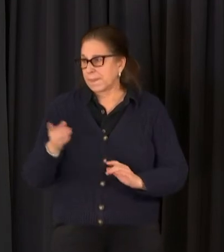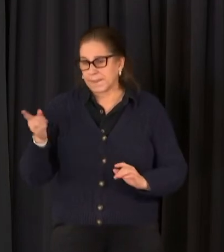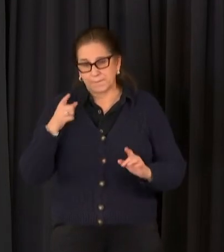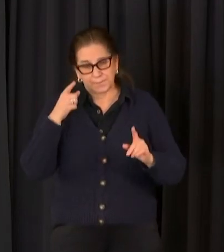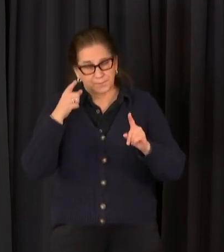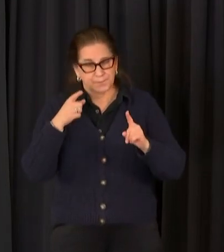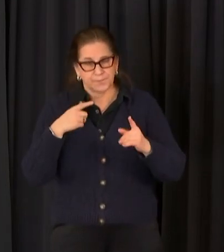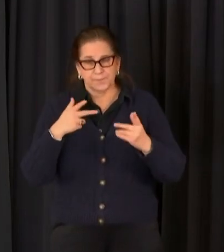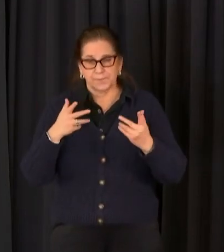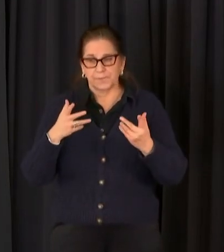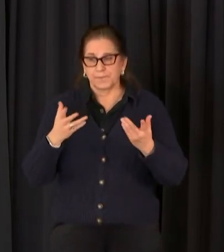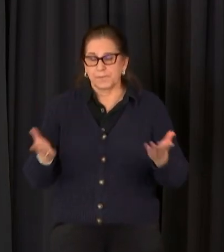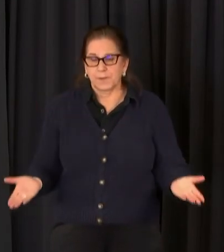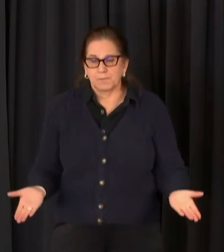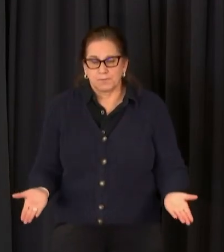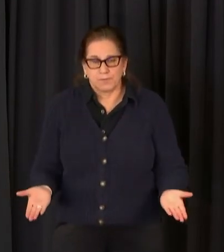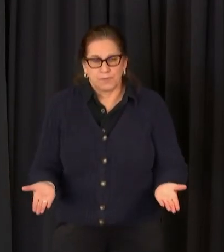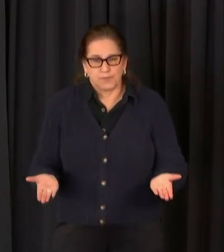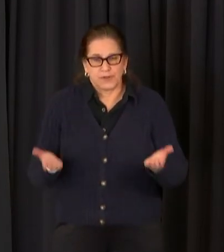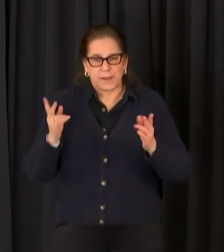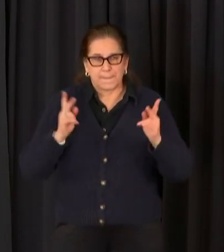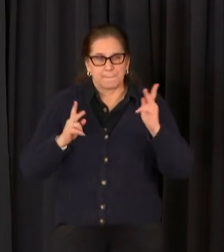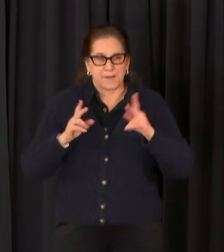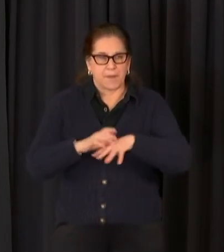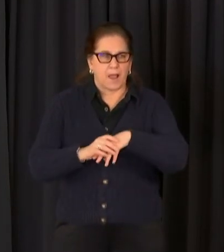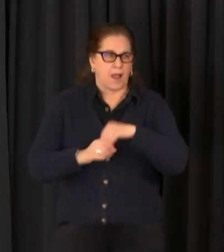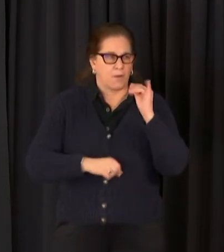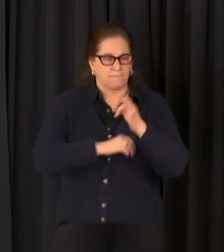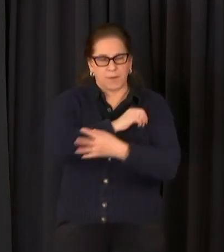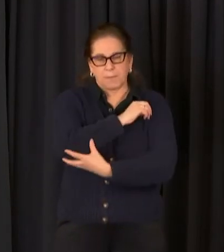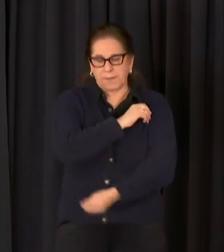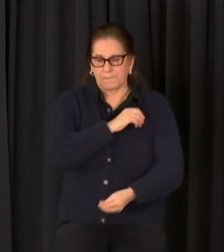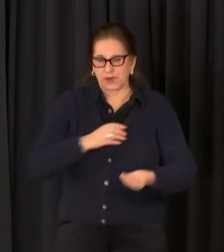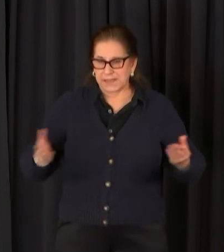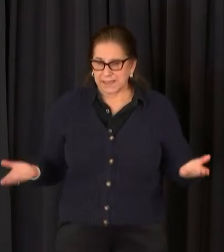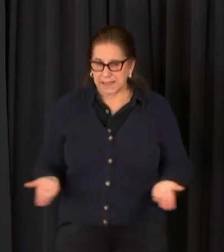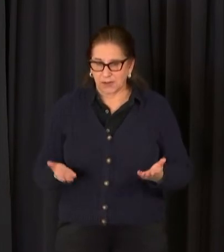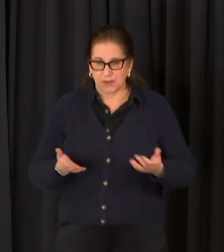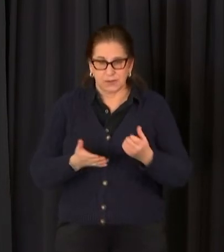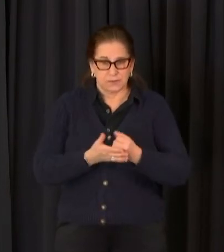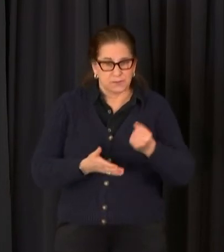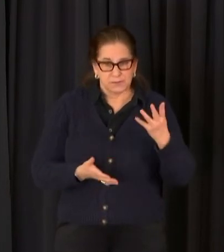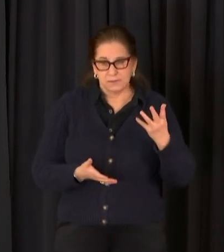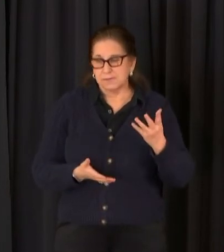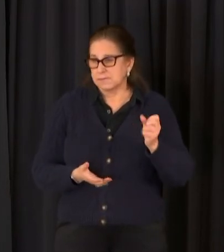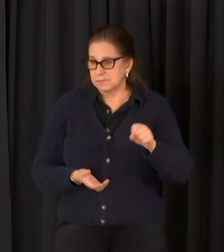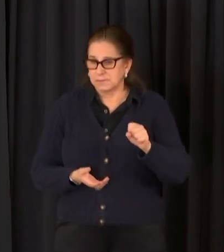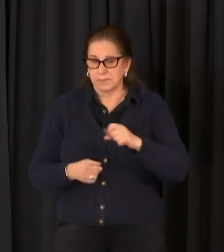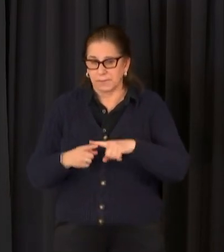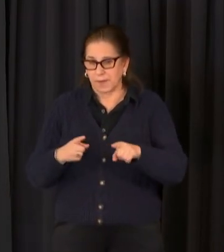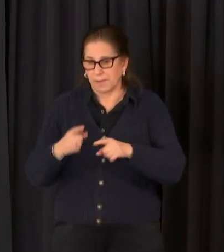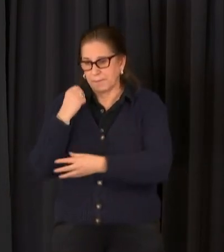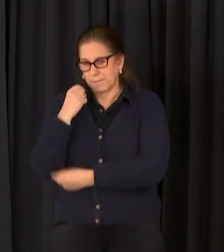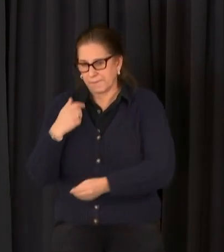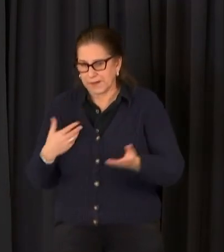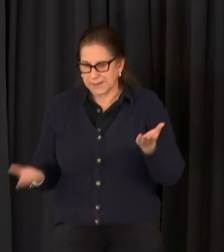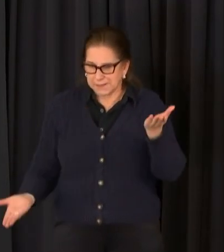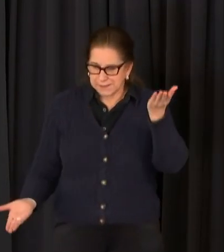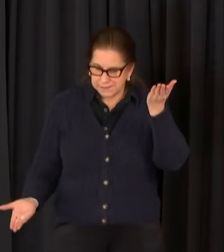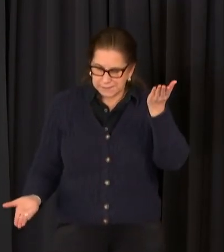out of poverty. I think in a country as rich and great as ours, too many